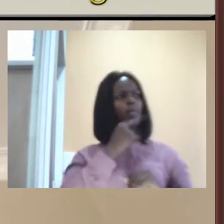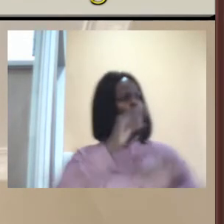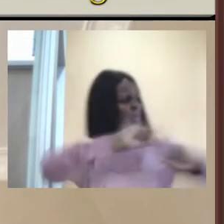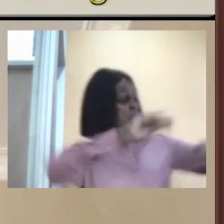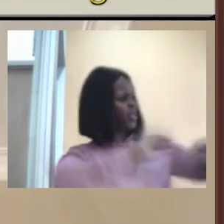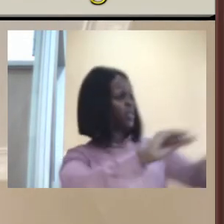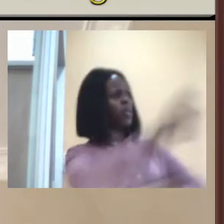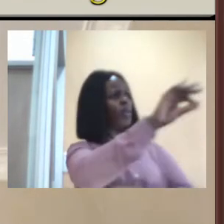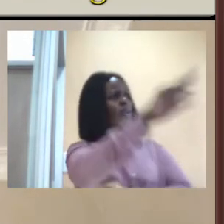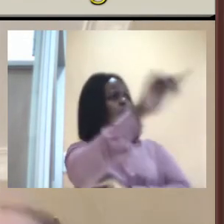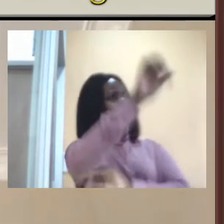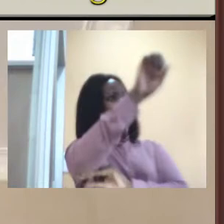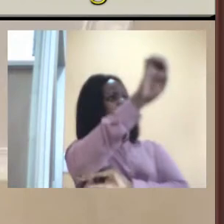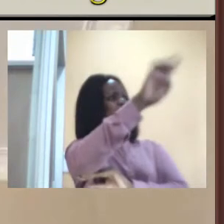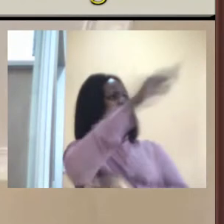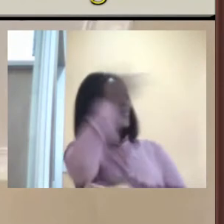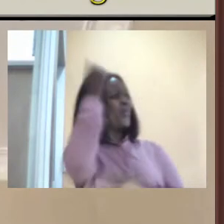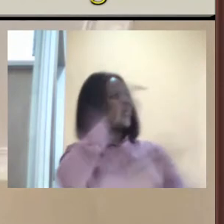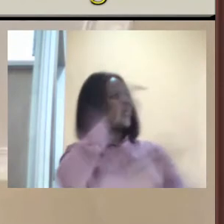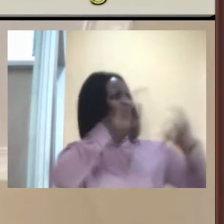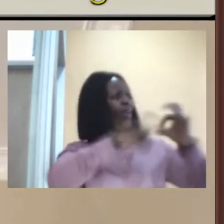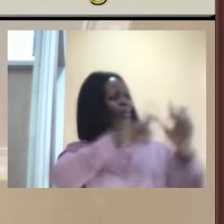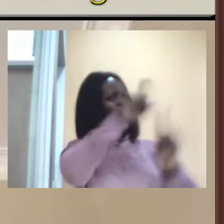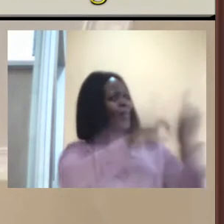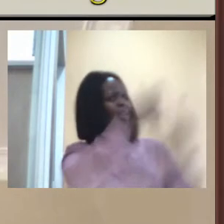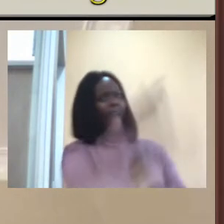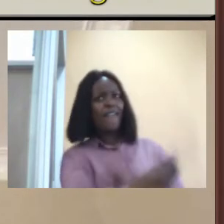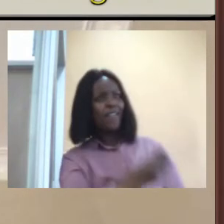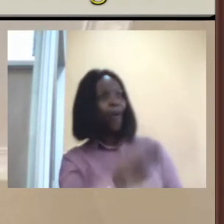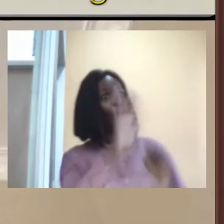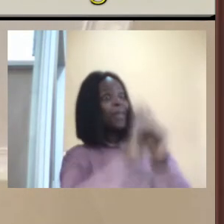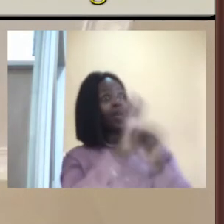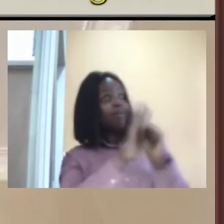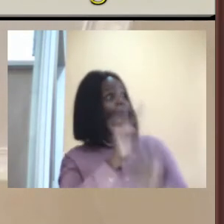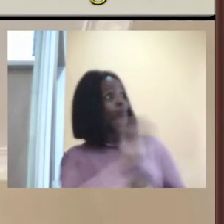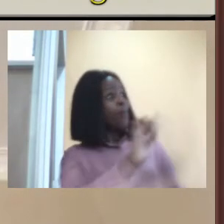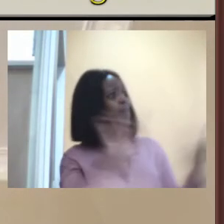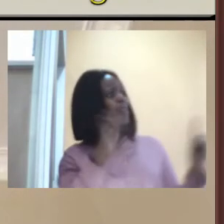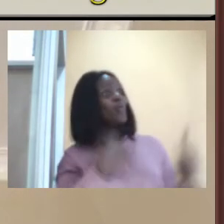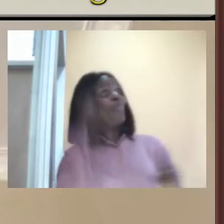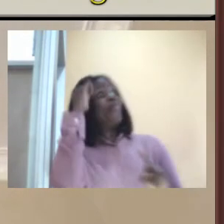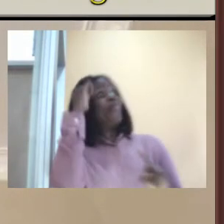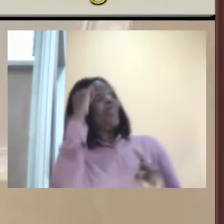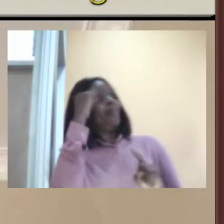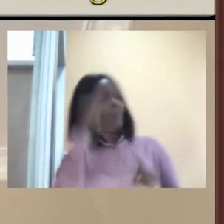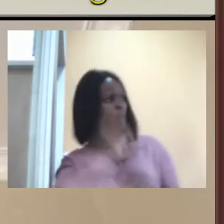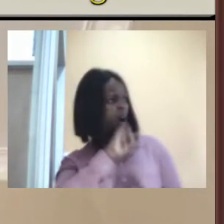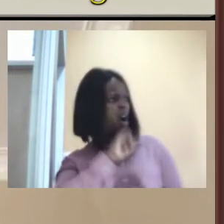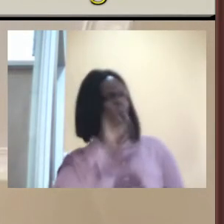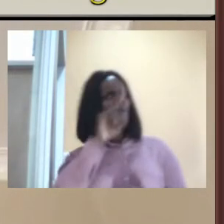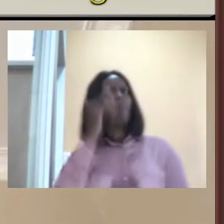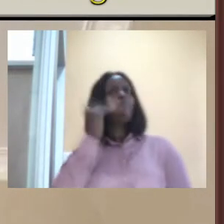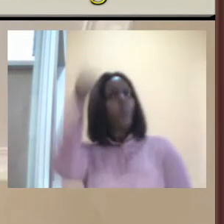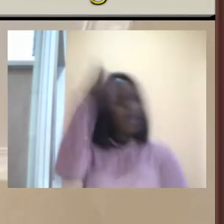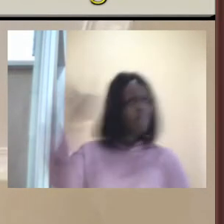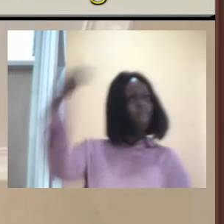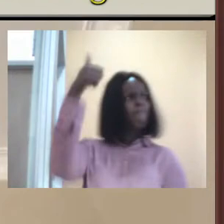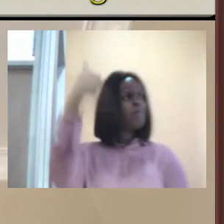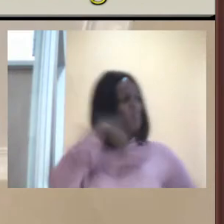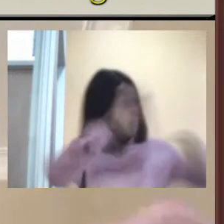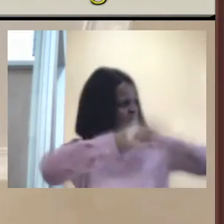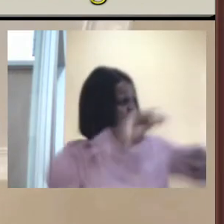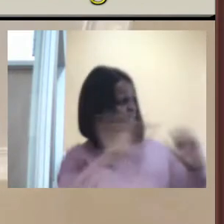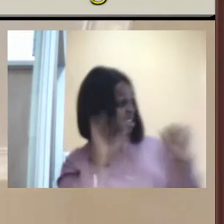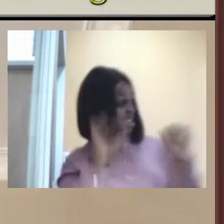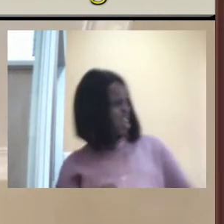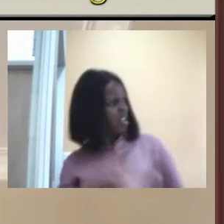Honorable Fraser? You don't even know the qualifications of Honorable Fraser or her background, but you are assuming that you are so superior you can give